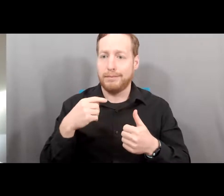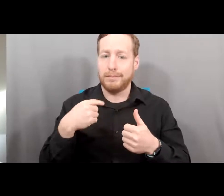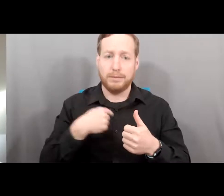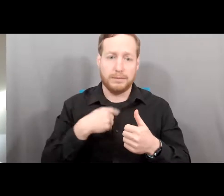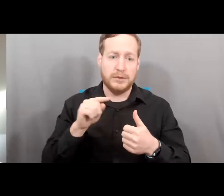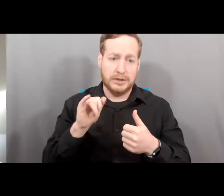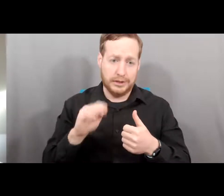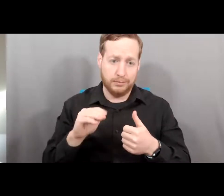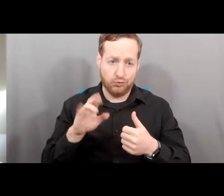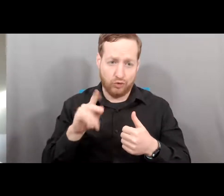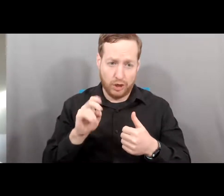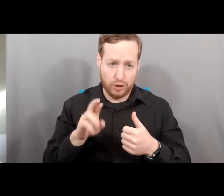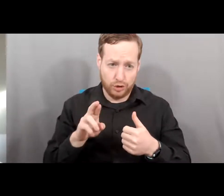So